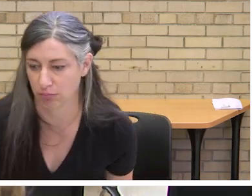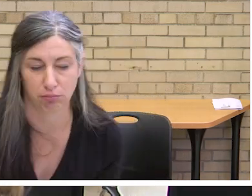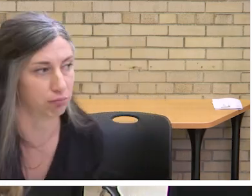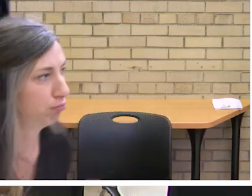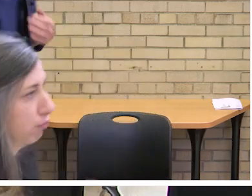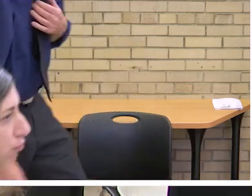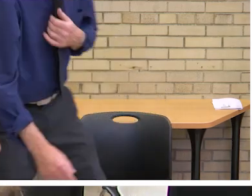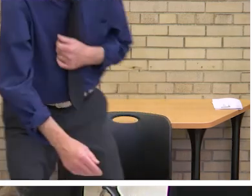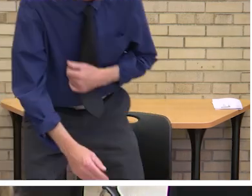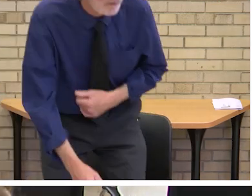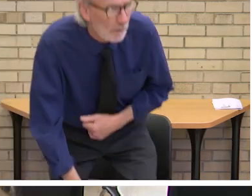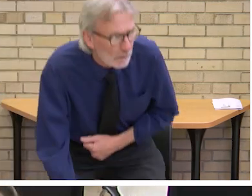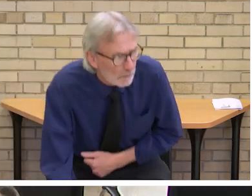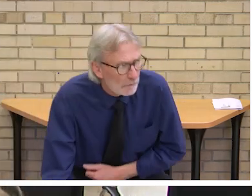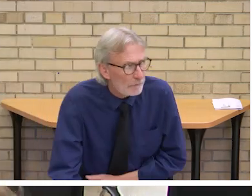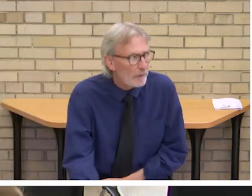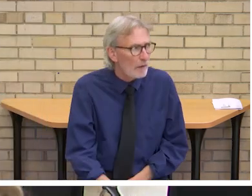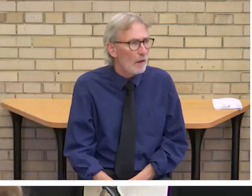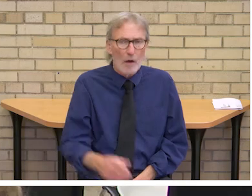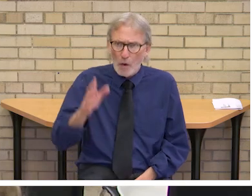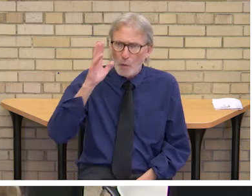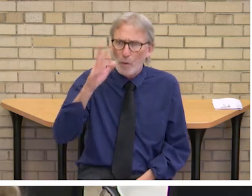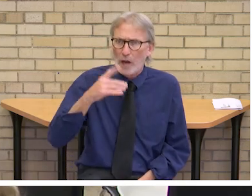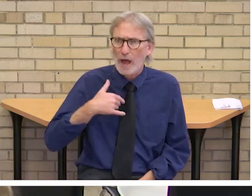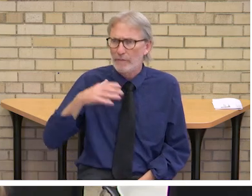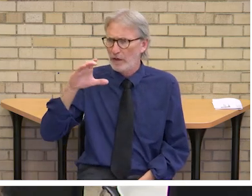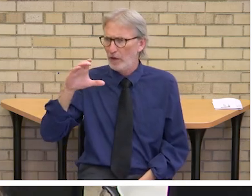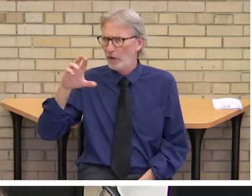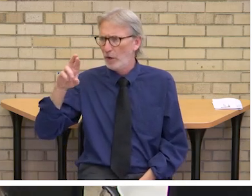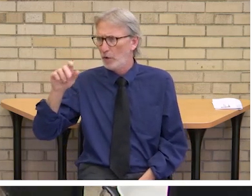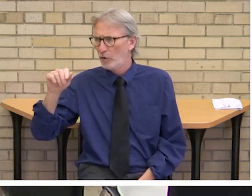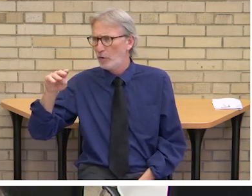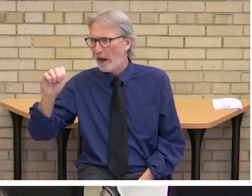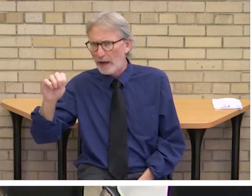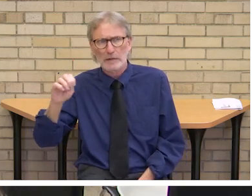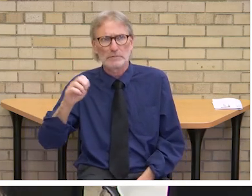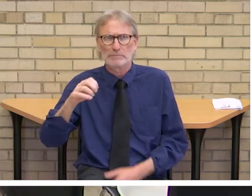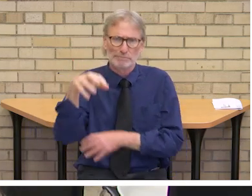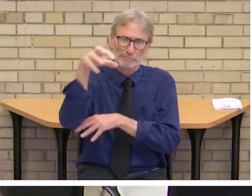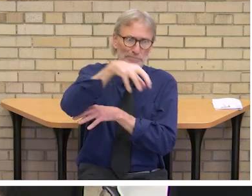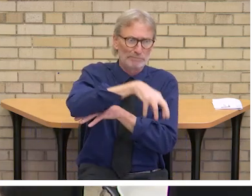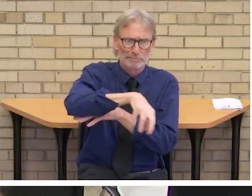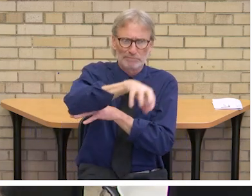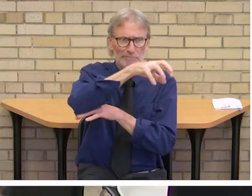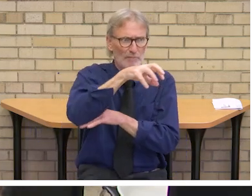Will there be cranes situated on the Oakland side of the bridge, or generators, et cetera?